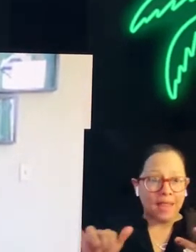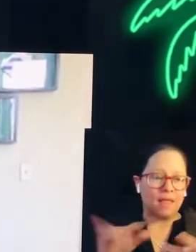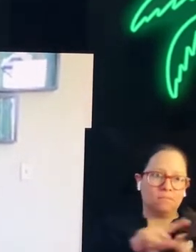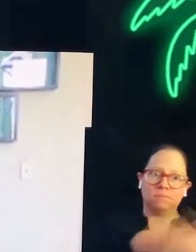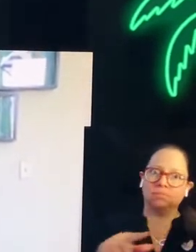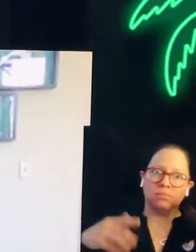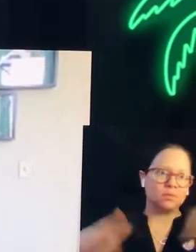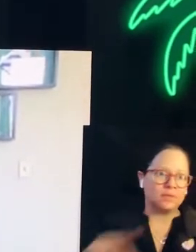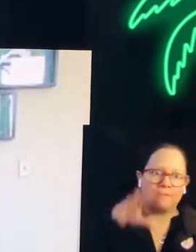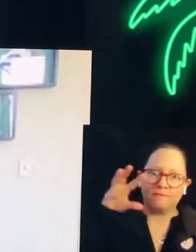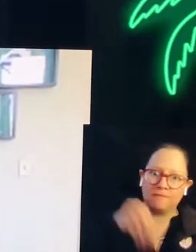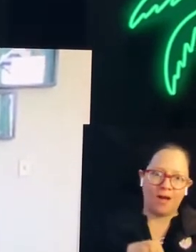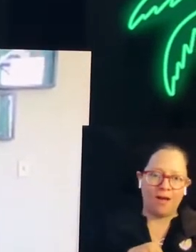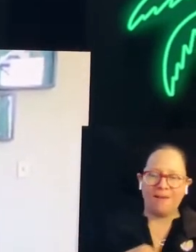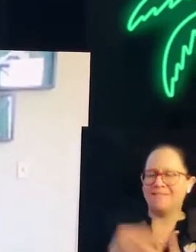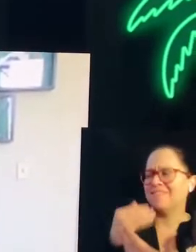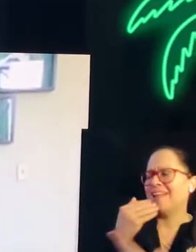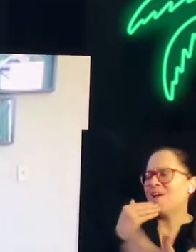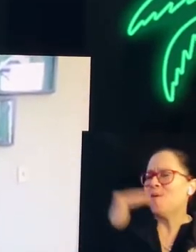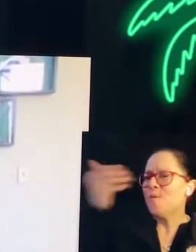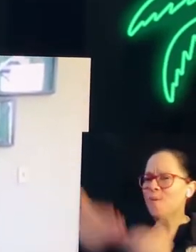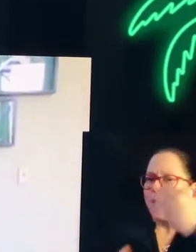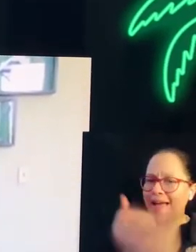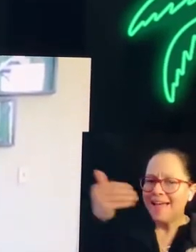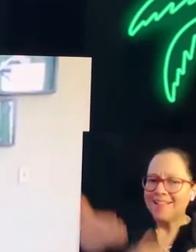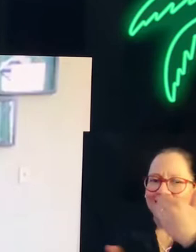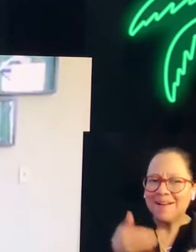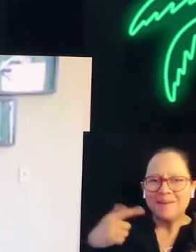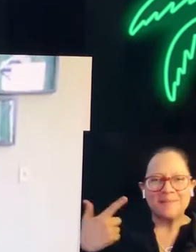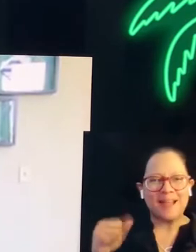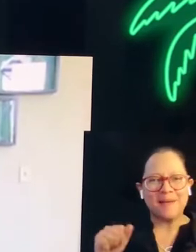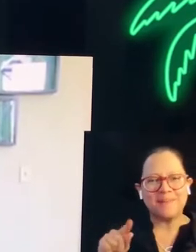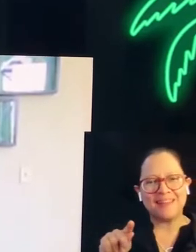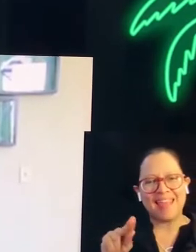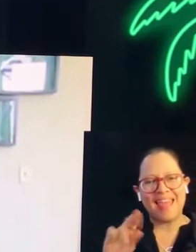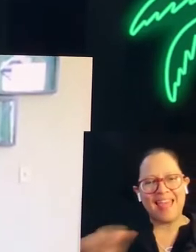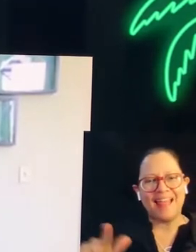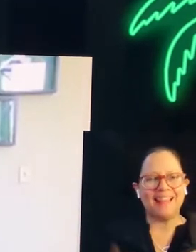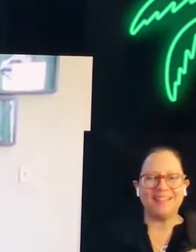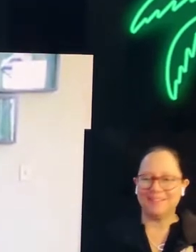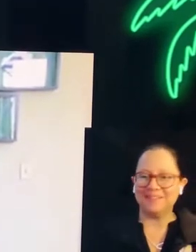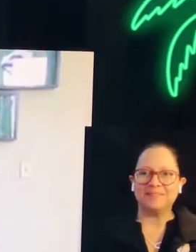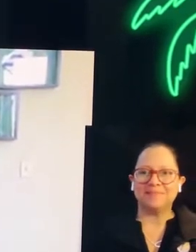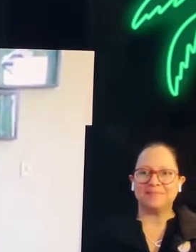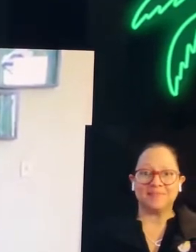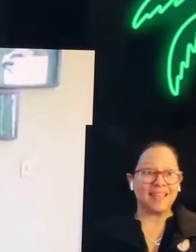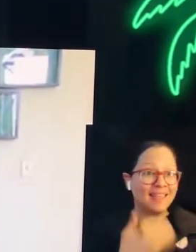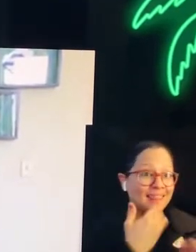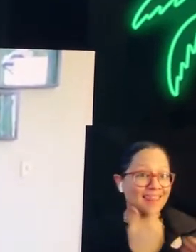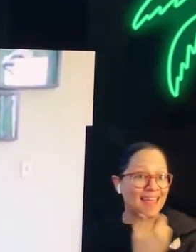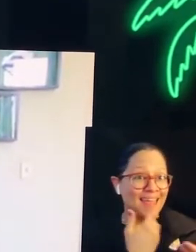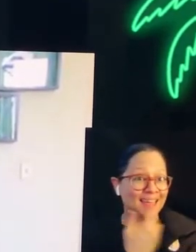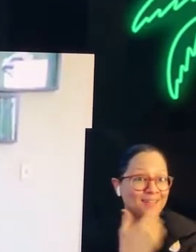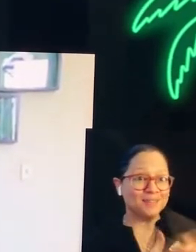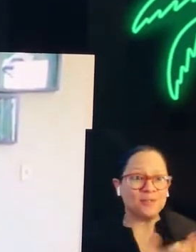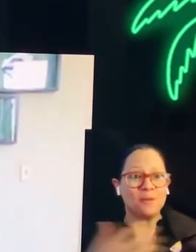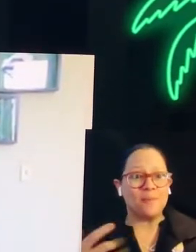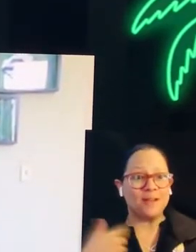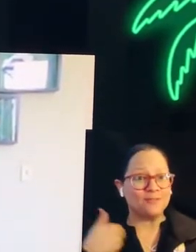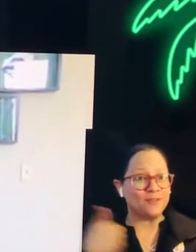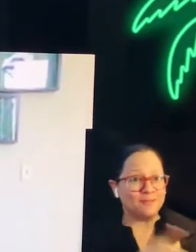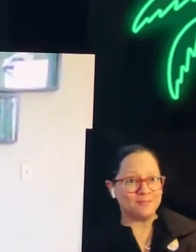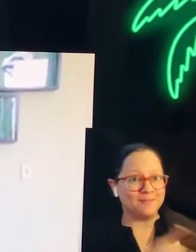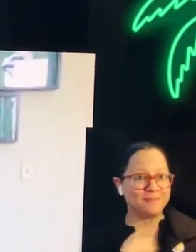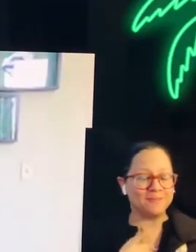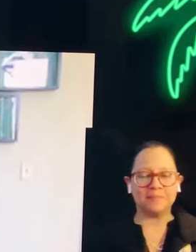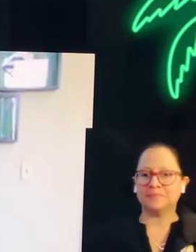our fourth session of Latinx Creatives. Thank you very much. Thank you so much for having me on. We're so happy